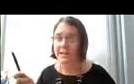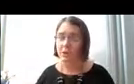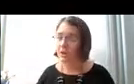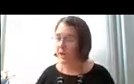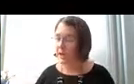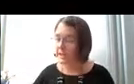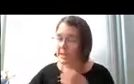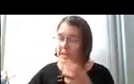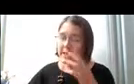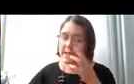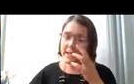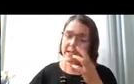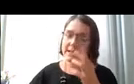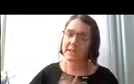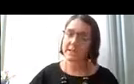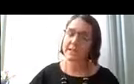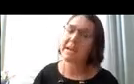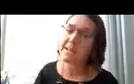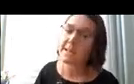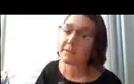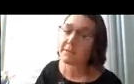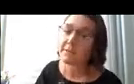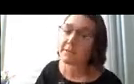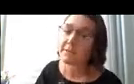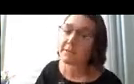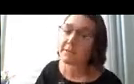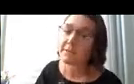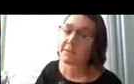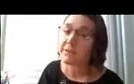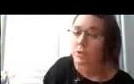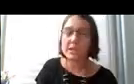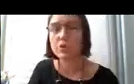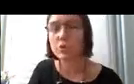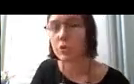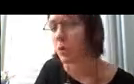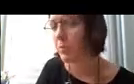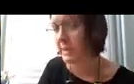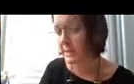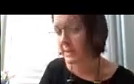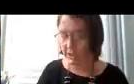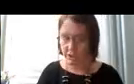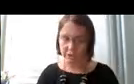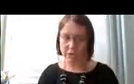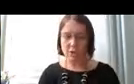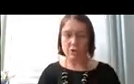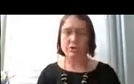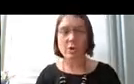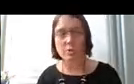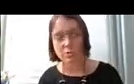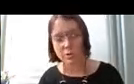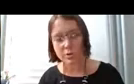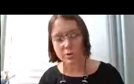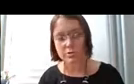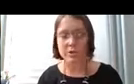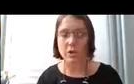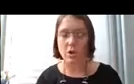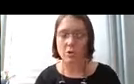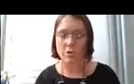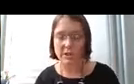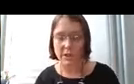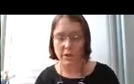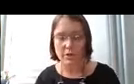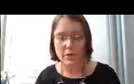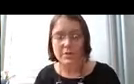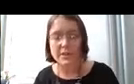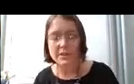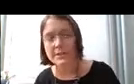blended learning and online is embedding videos into your presentations. So I won't go